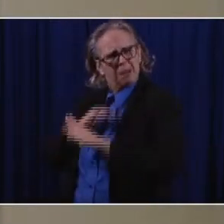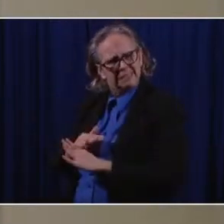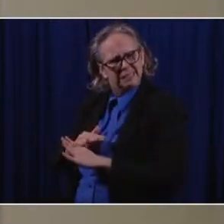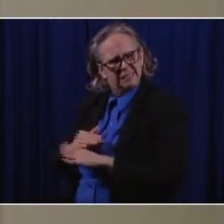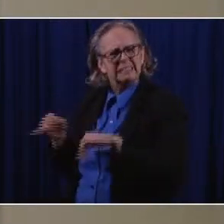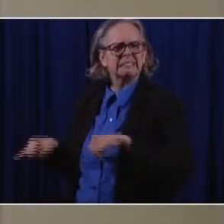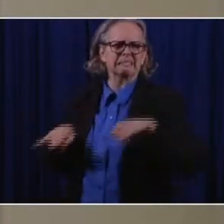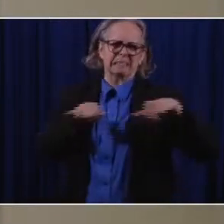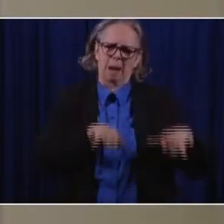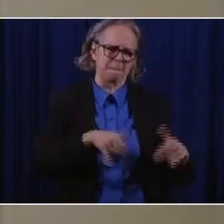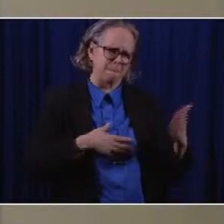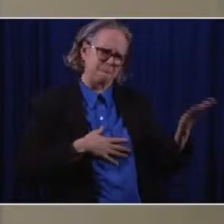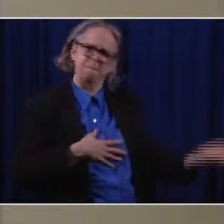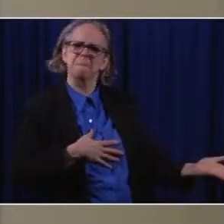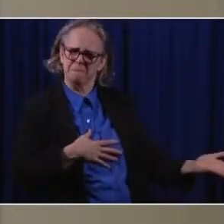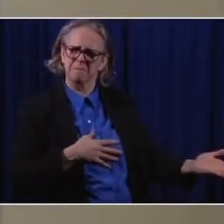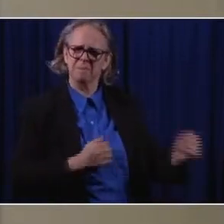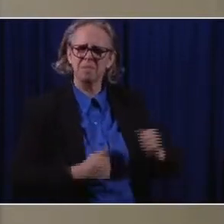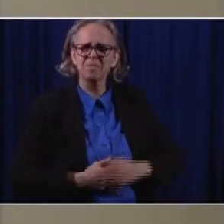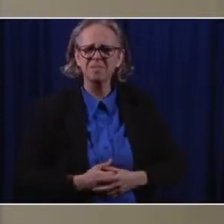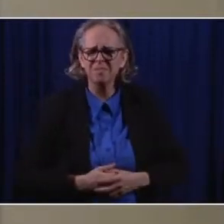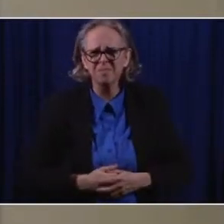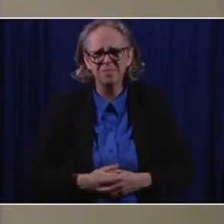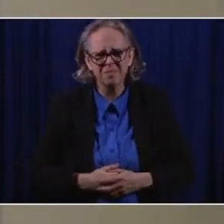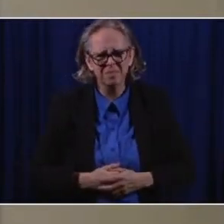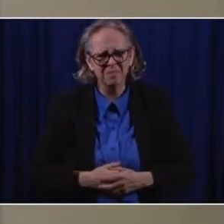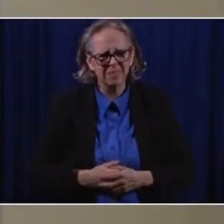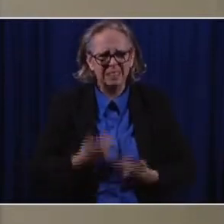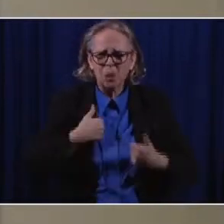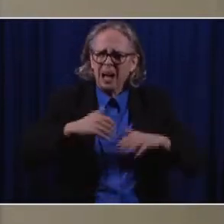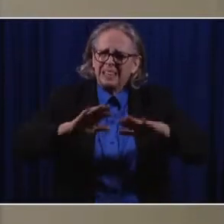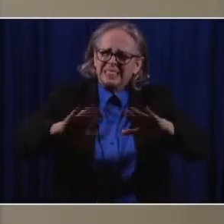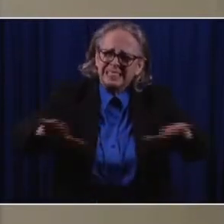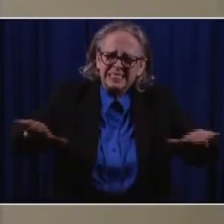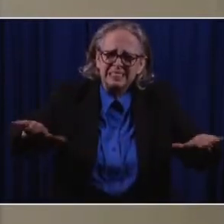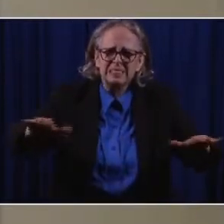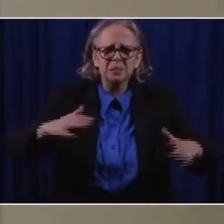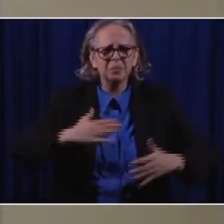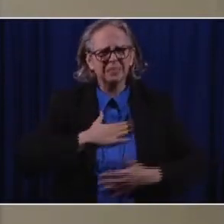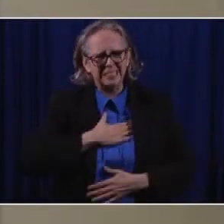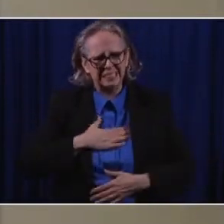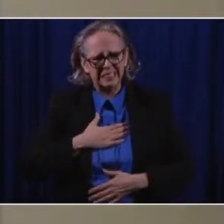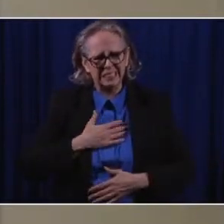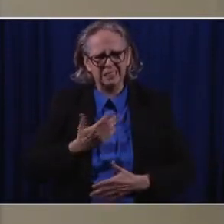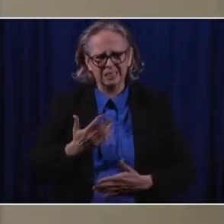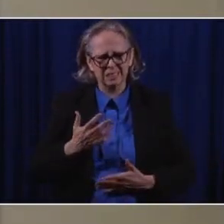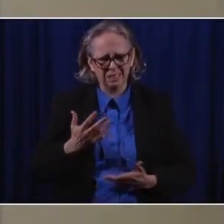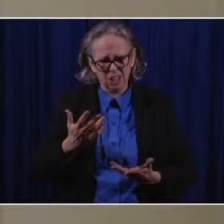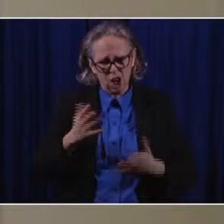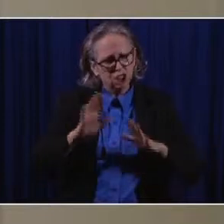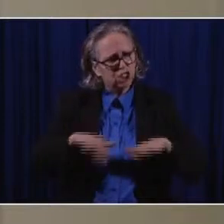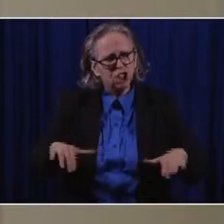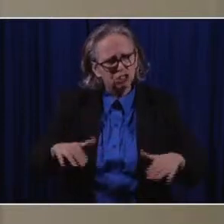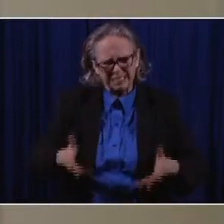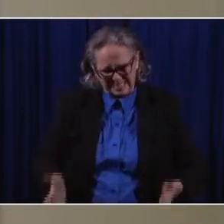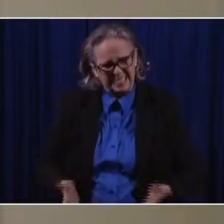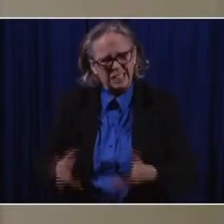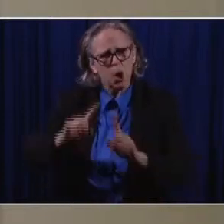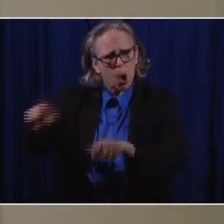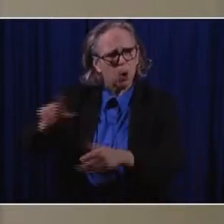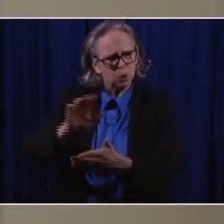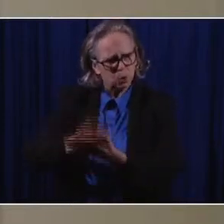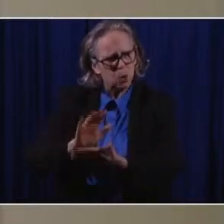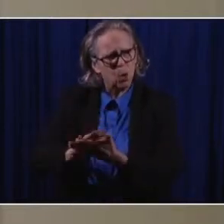to be out and about as much as we could to keep the kids in school as much as we could. But I'm reeling it in myself and saying, for